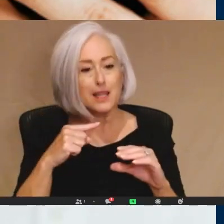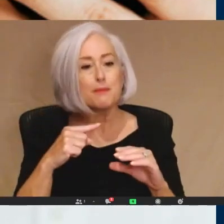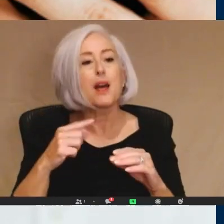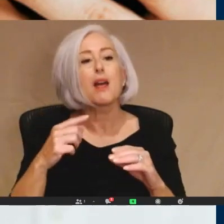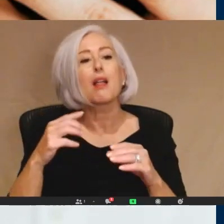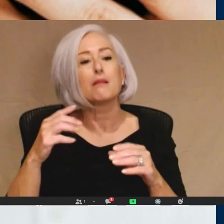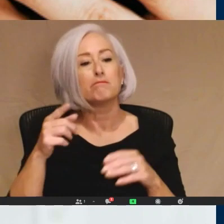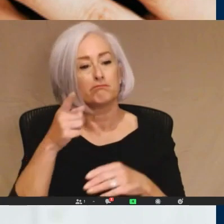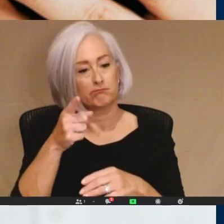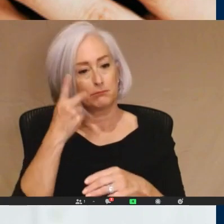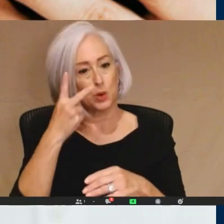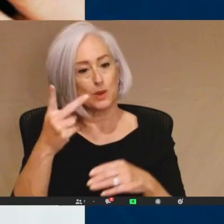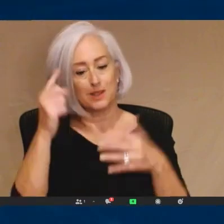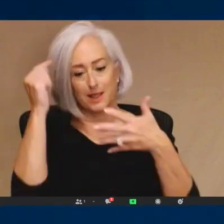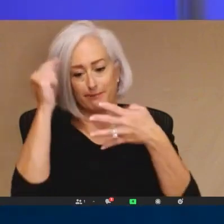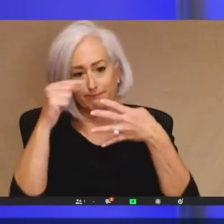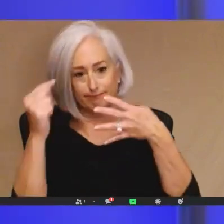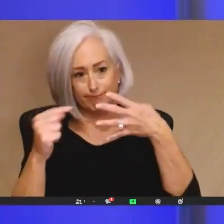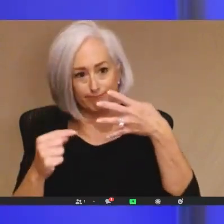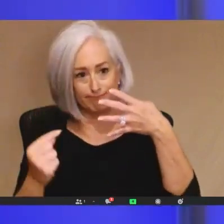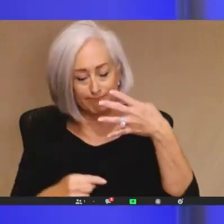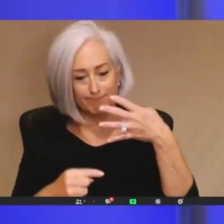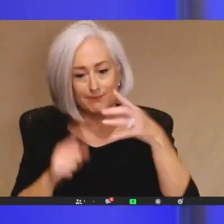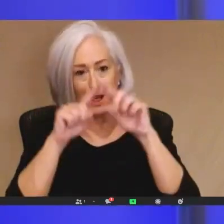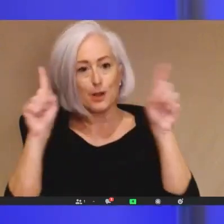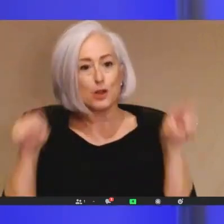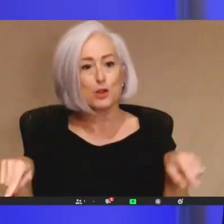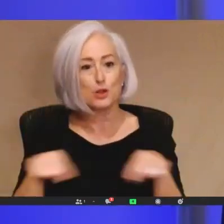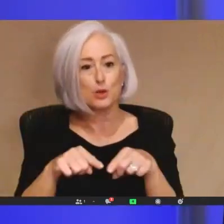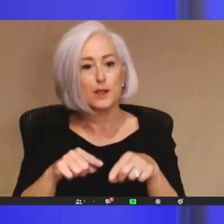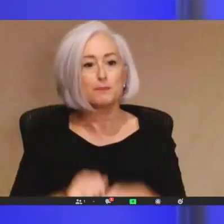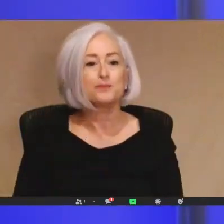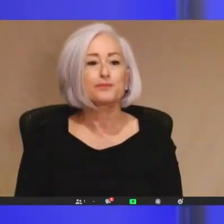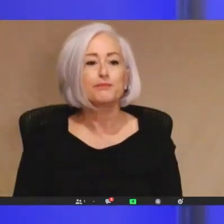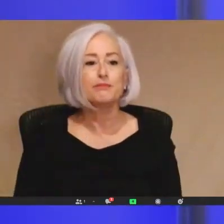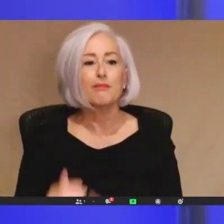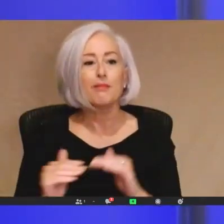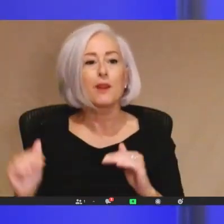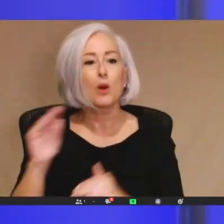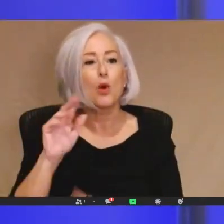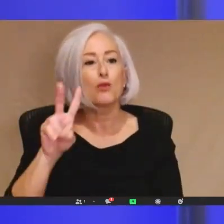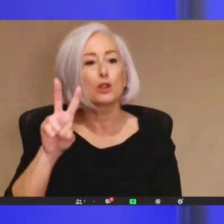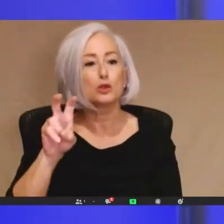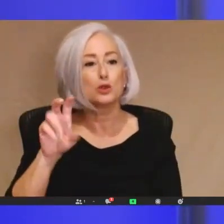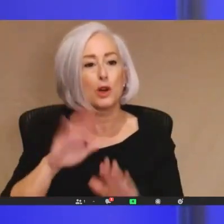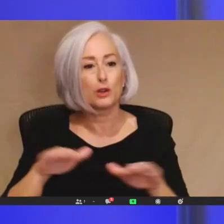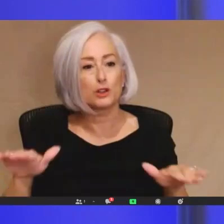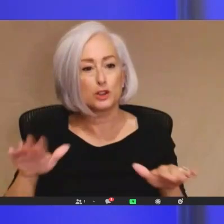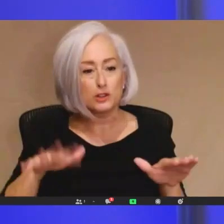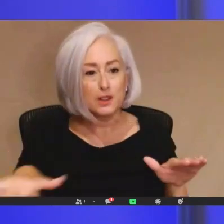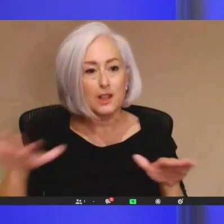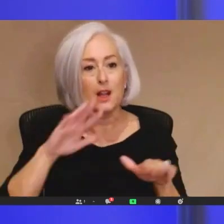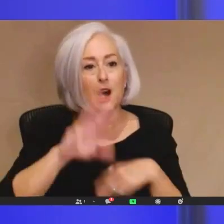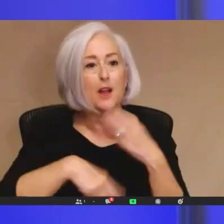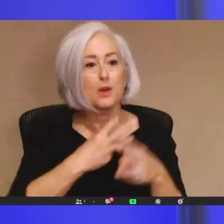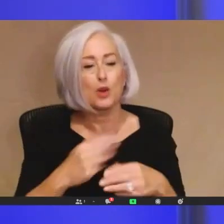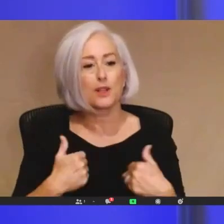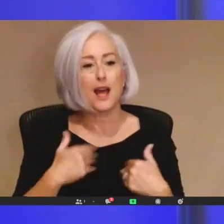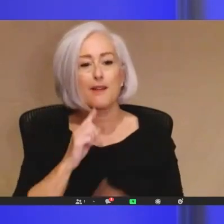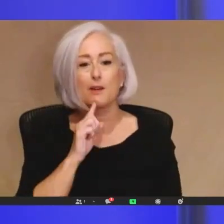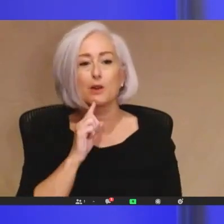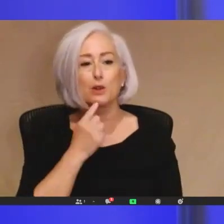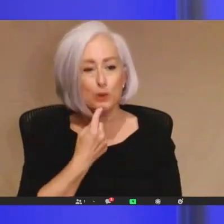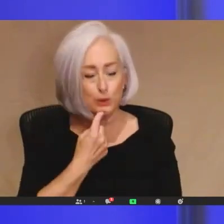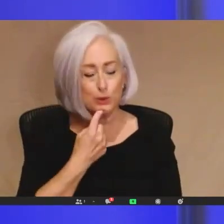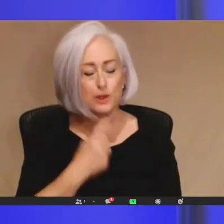right there on your screen. More than 200 children across the world have what's called acute hepatitis. Here in the